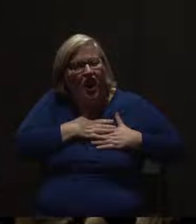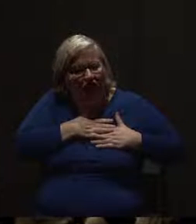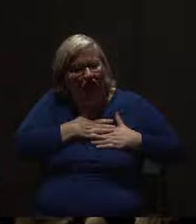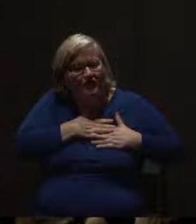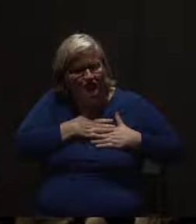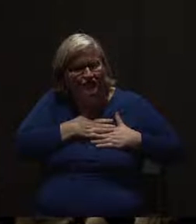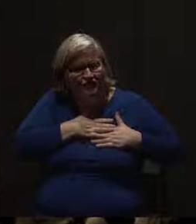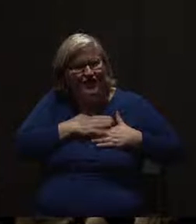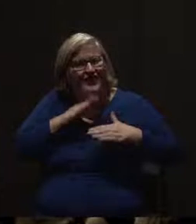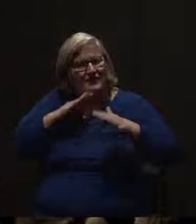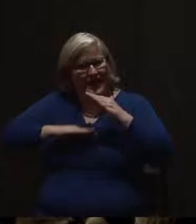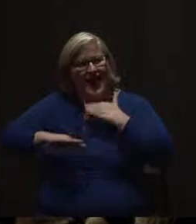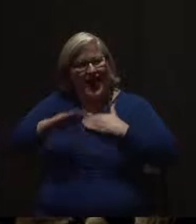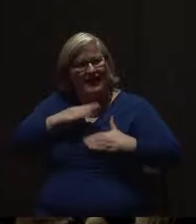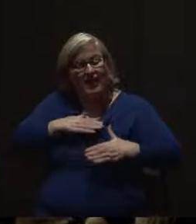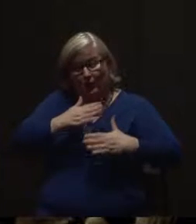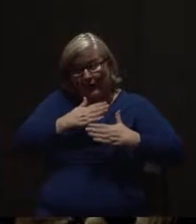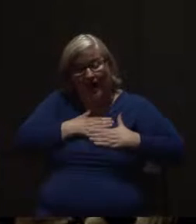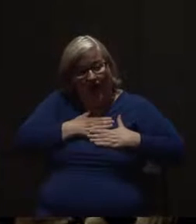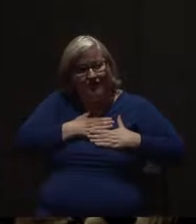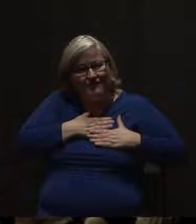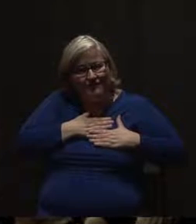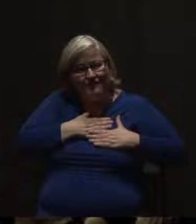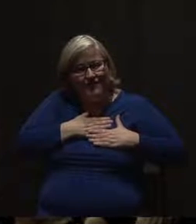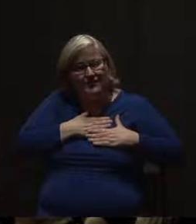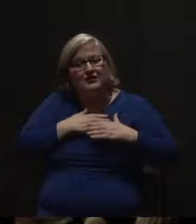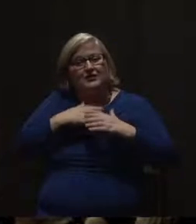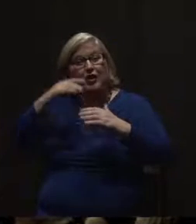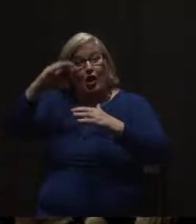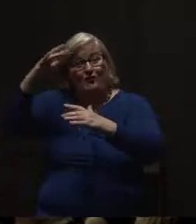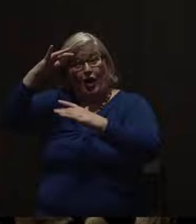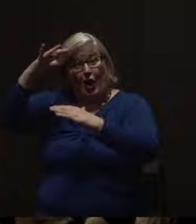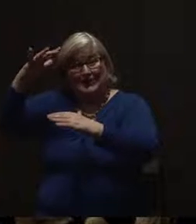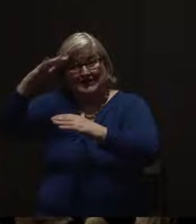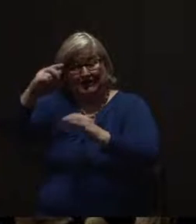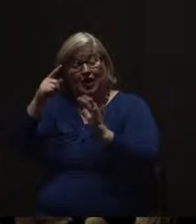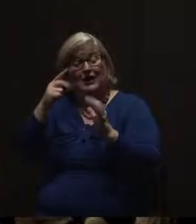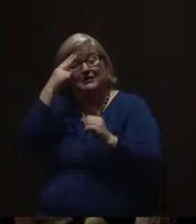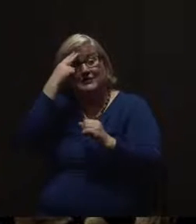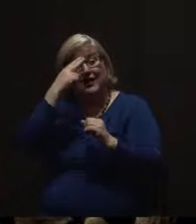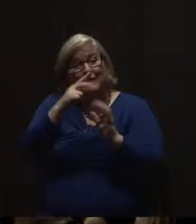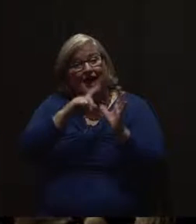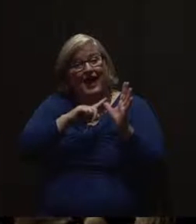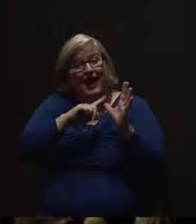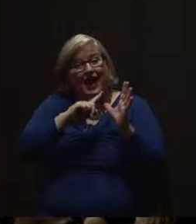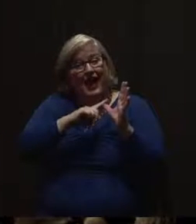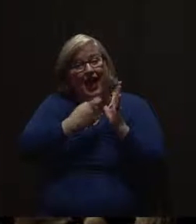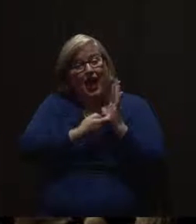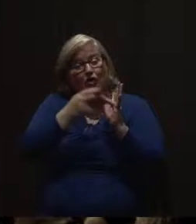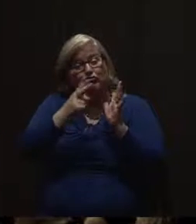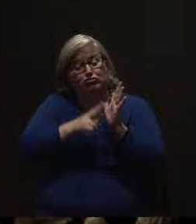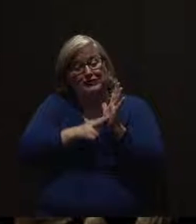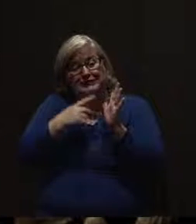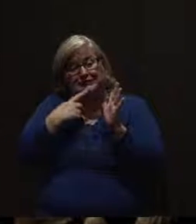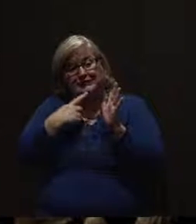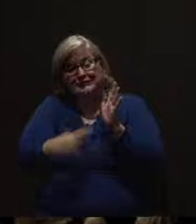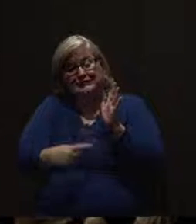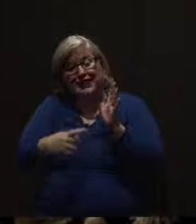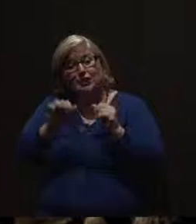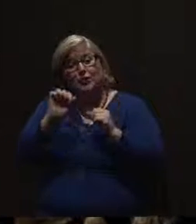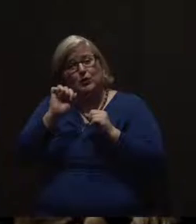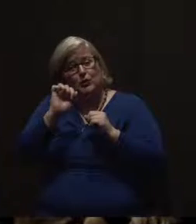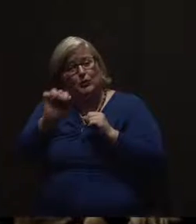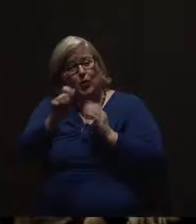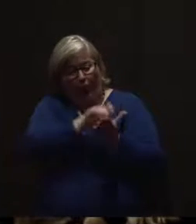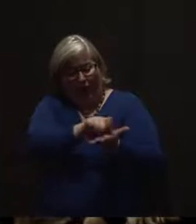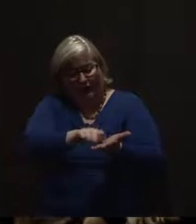lovers. And in response, the philosopher Hannah Arendt wrote to him, your article in the New Yorker is a political event of the highest